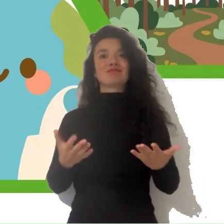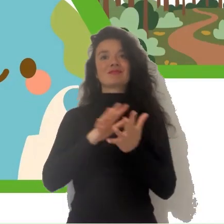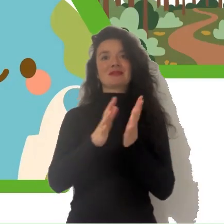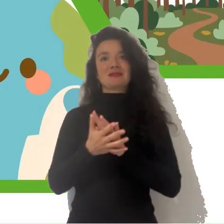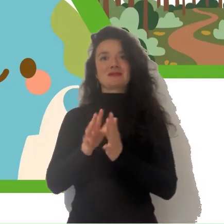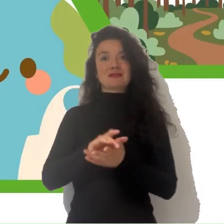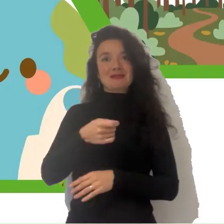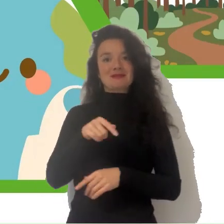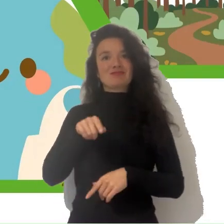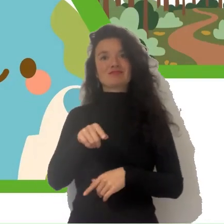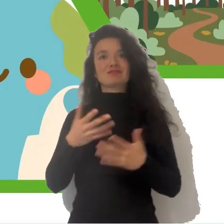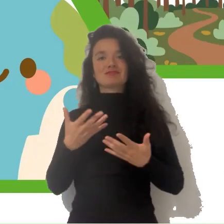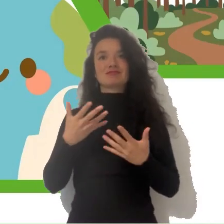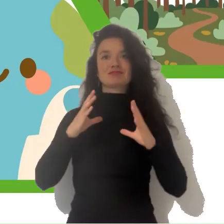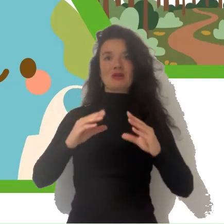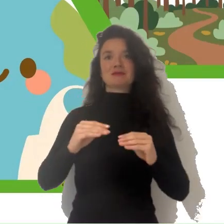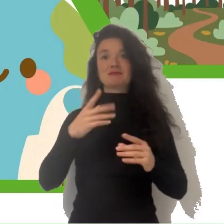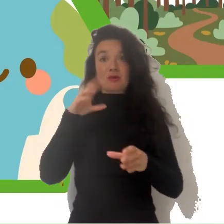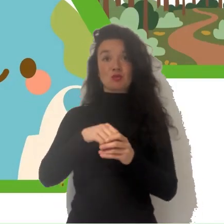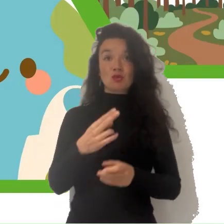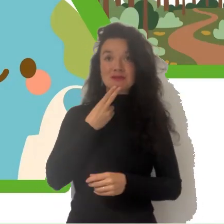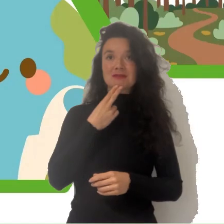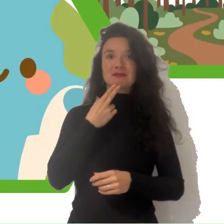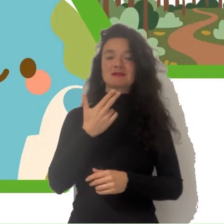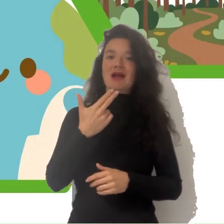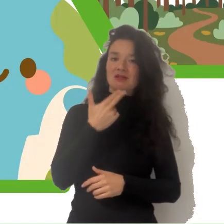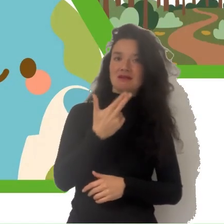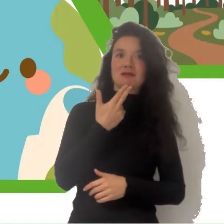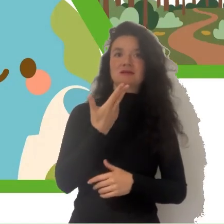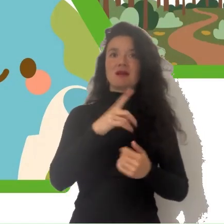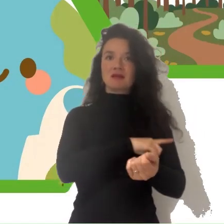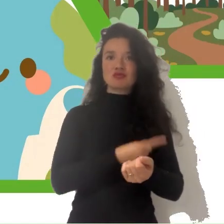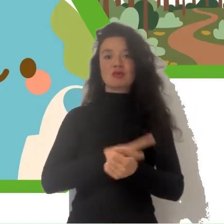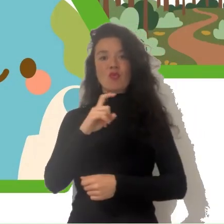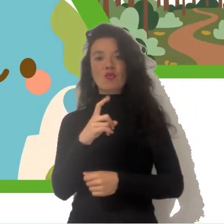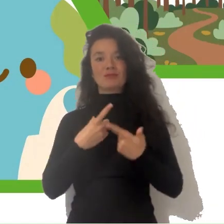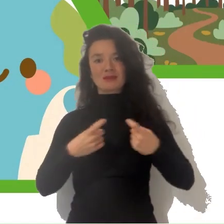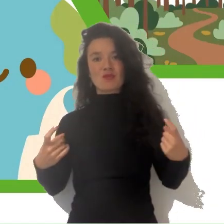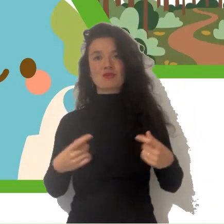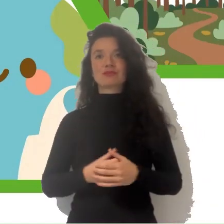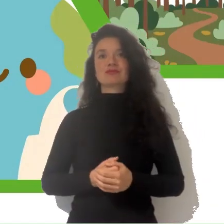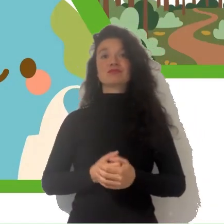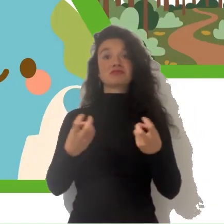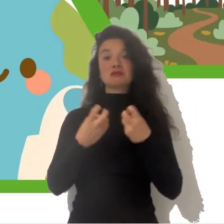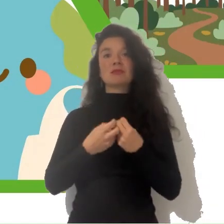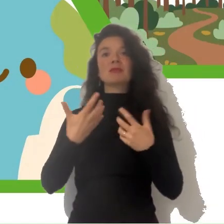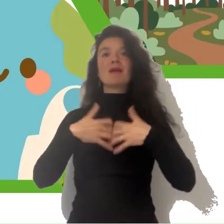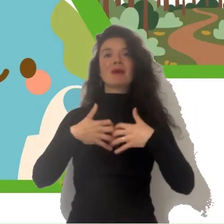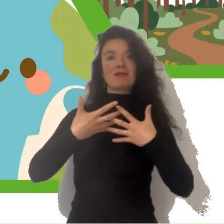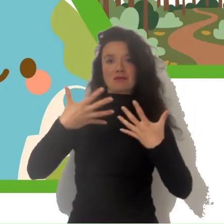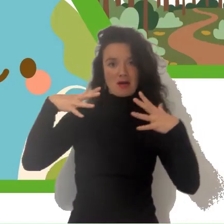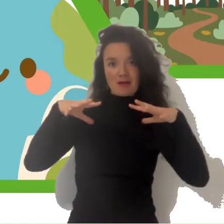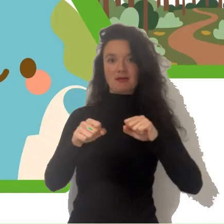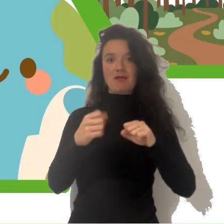are eco-friendly. Key practices include use energy, water, materials efficiently. So